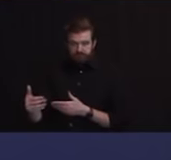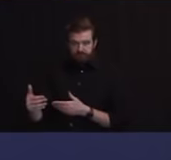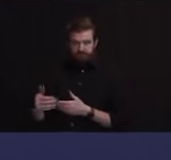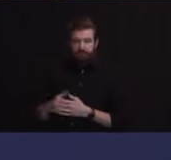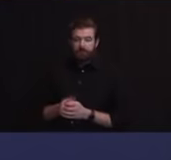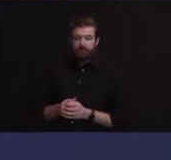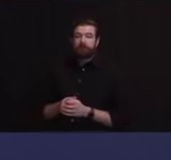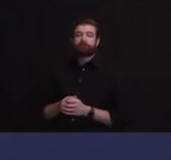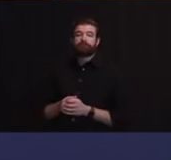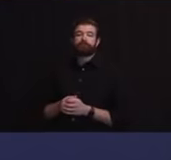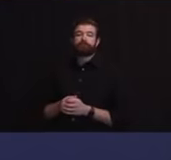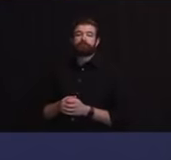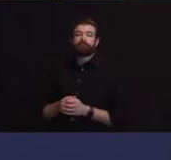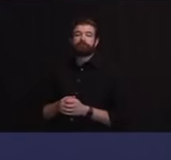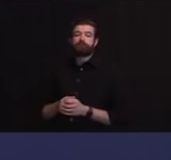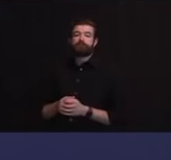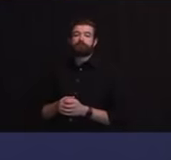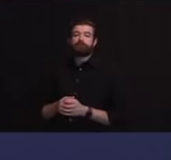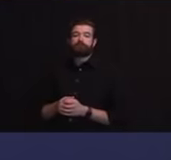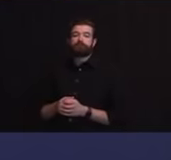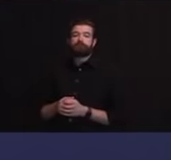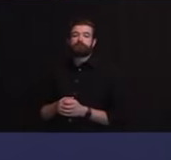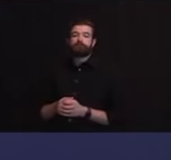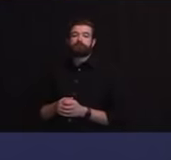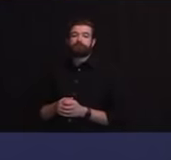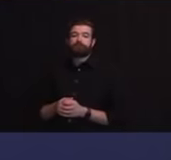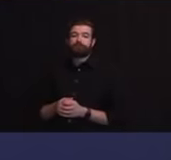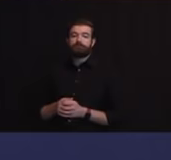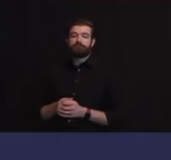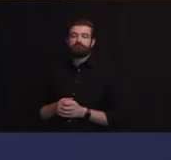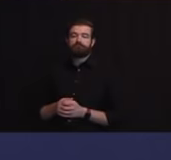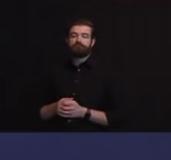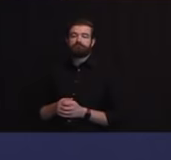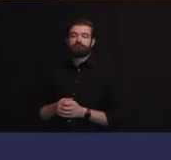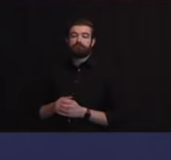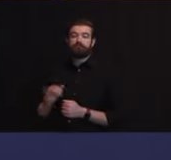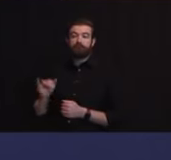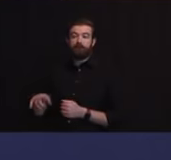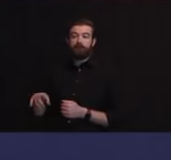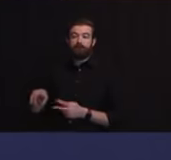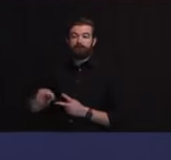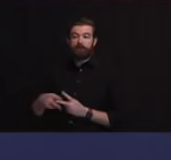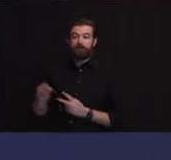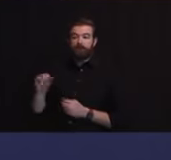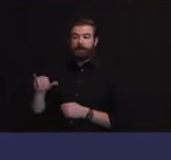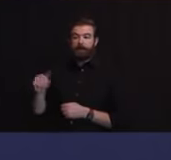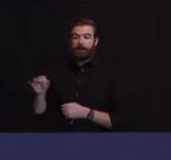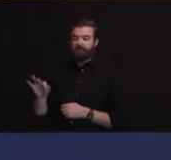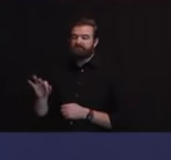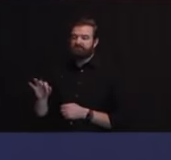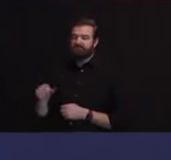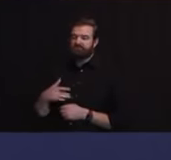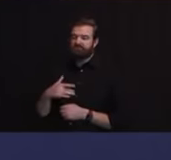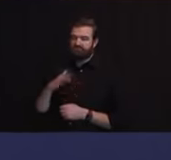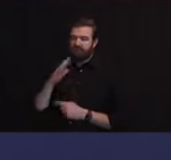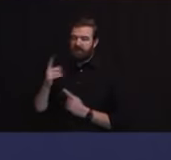to happen. We should plan on them happening, but they are predicated on continued progress on the health front.